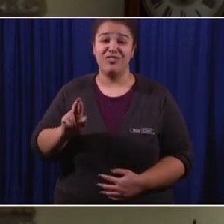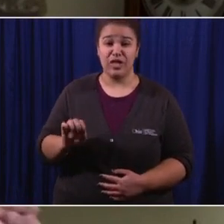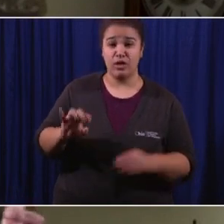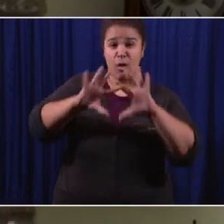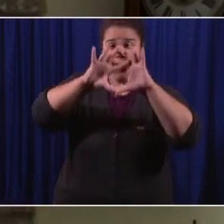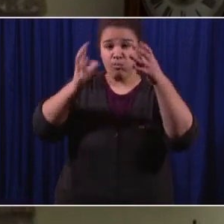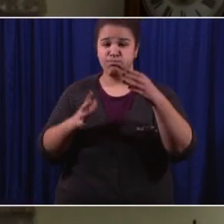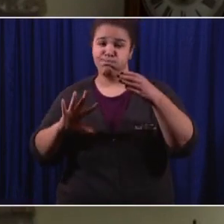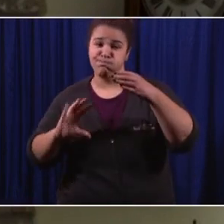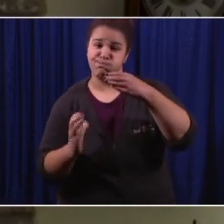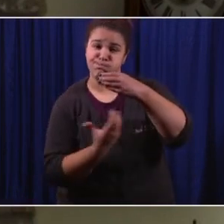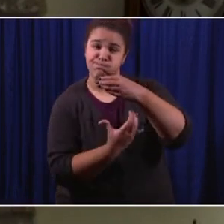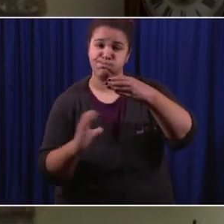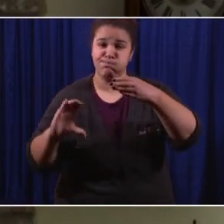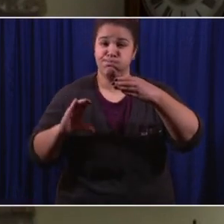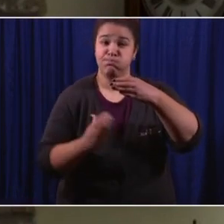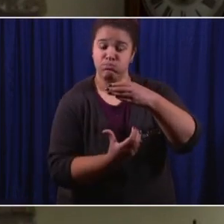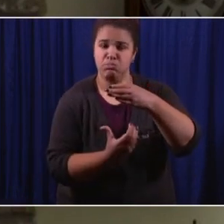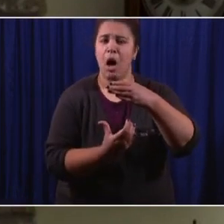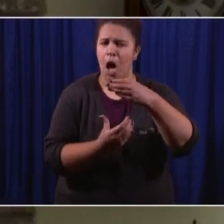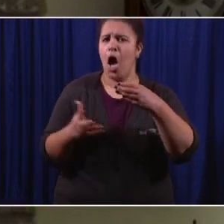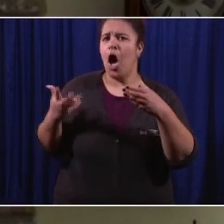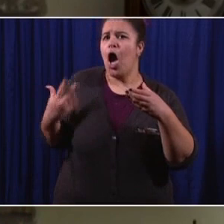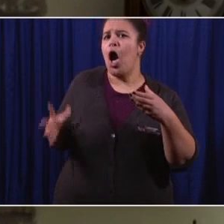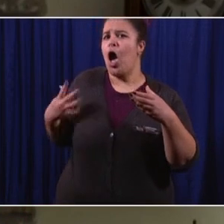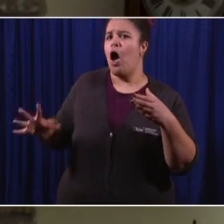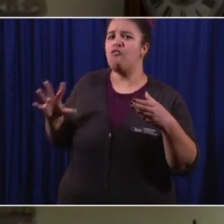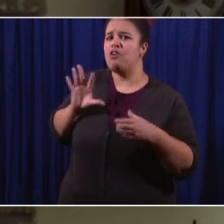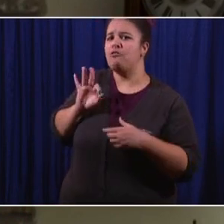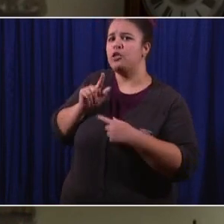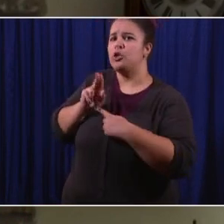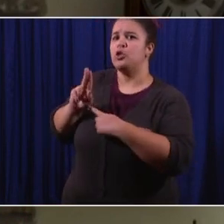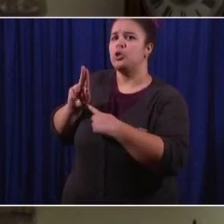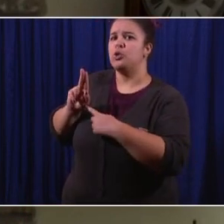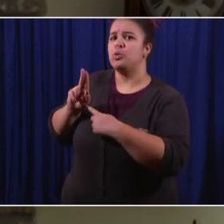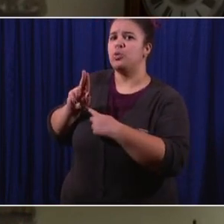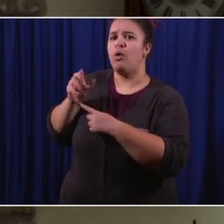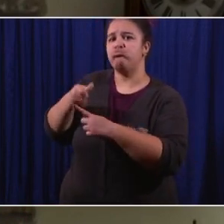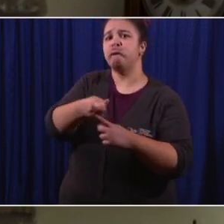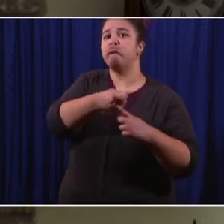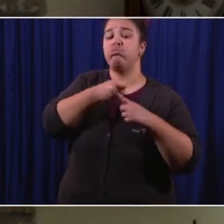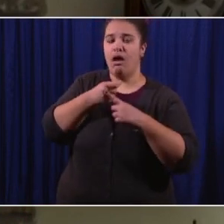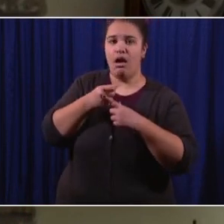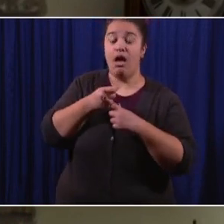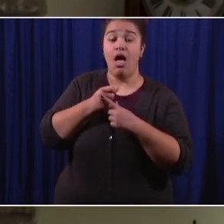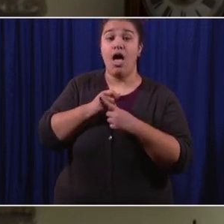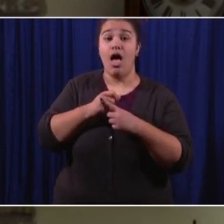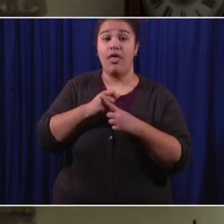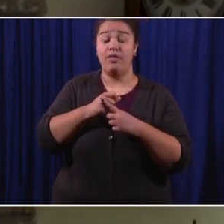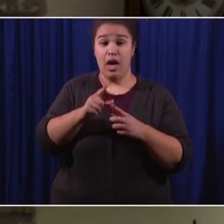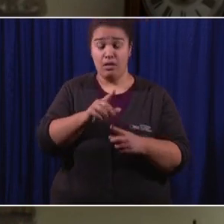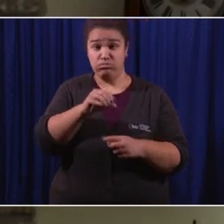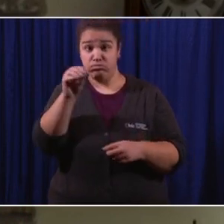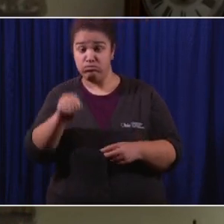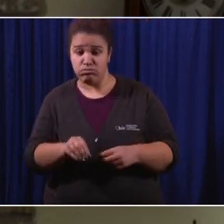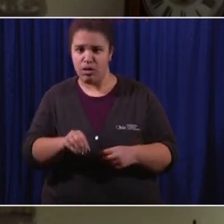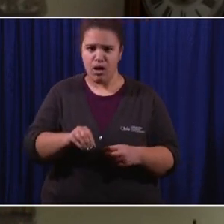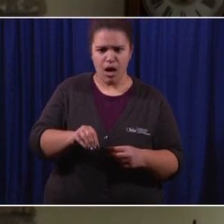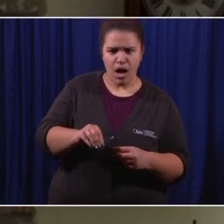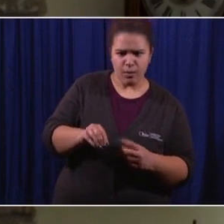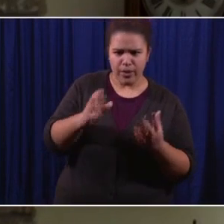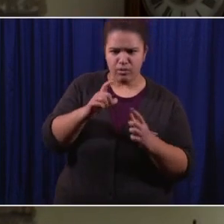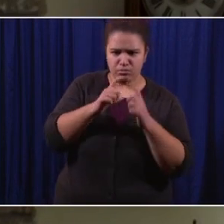already had the flu season, that the wearing of the mask cut down the spread of that, but we don't know. The other thing that we are looking